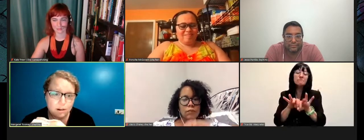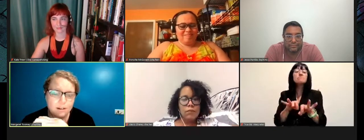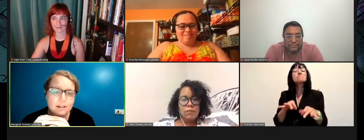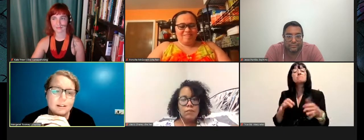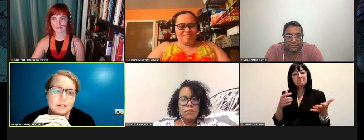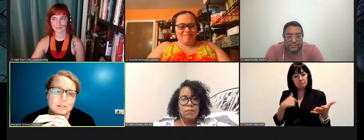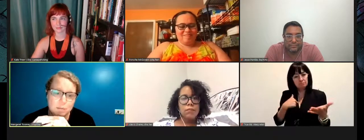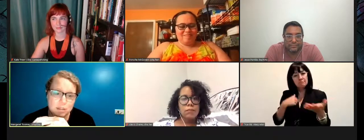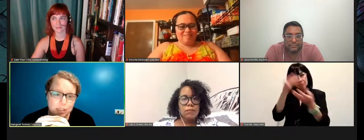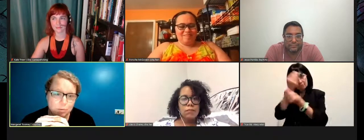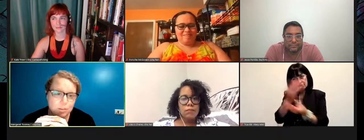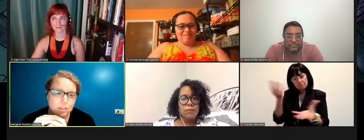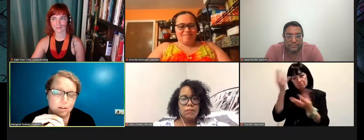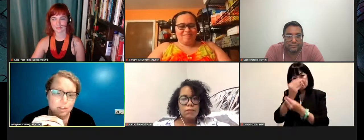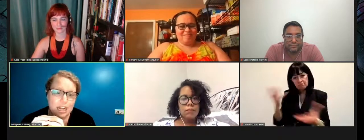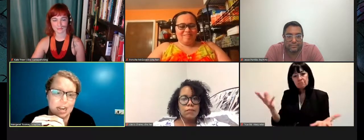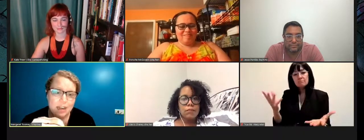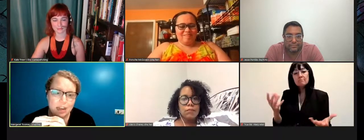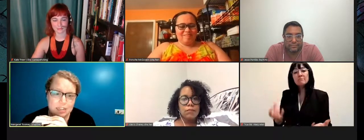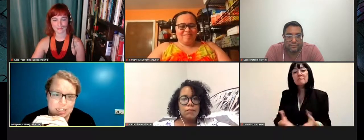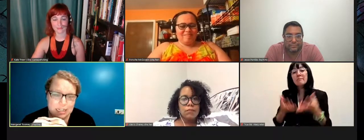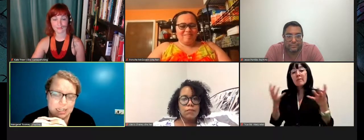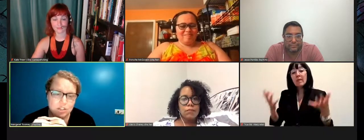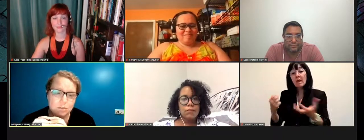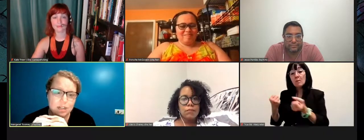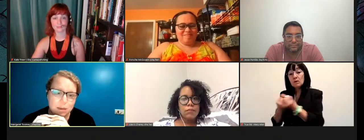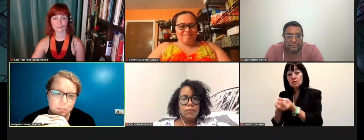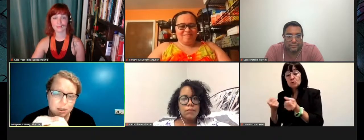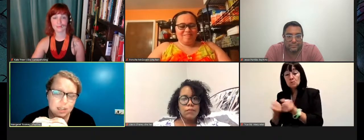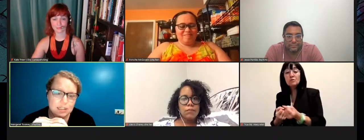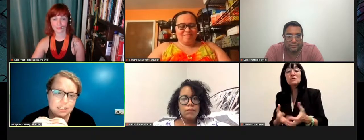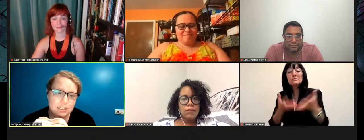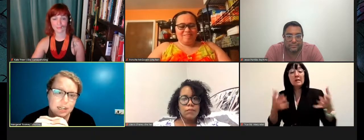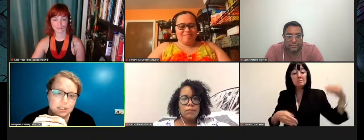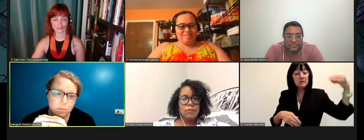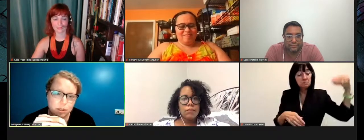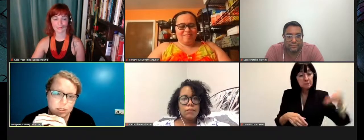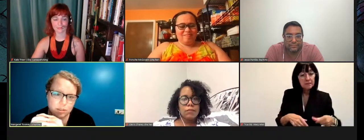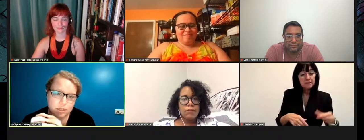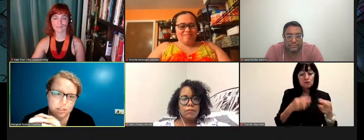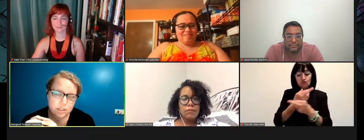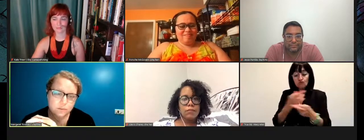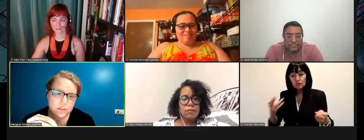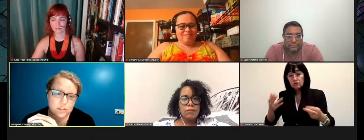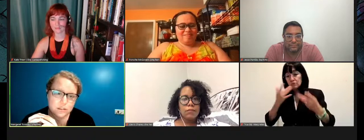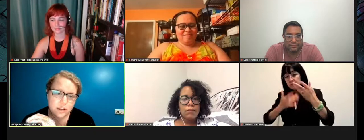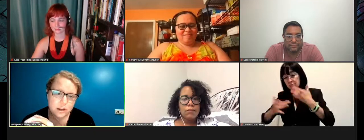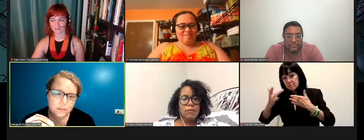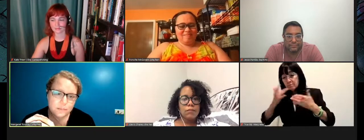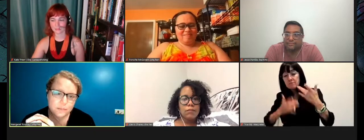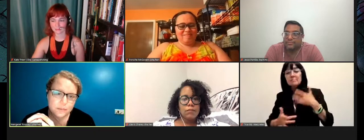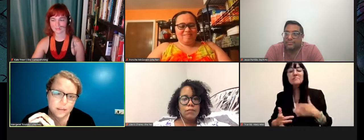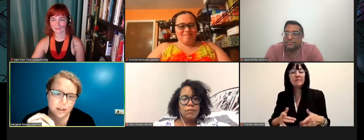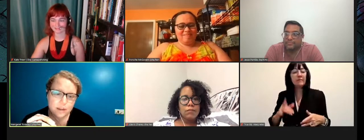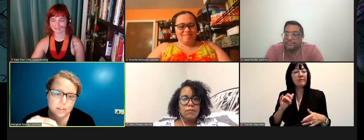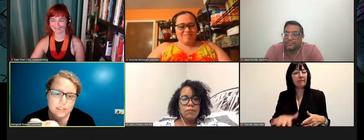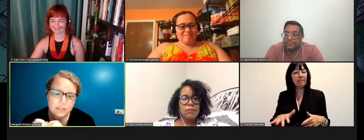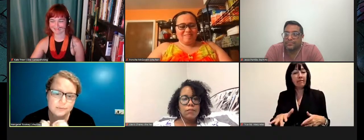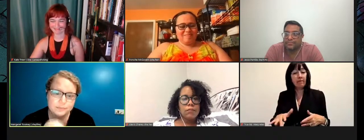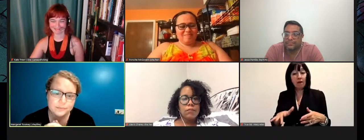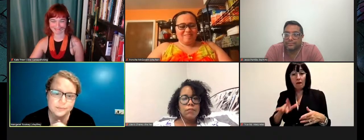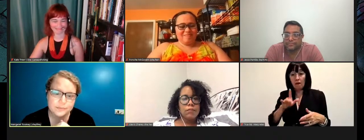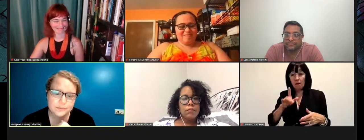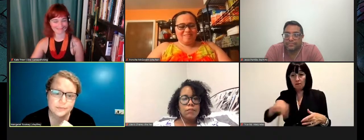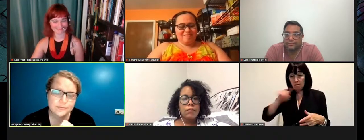or somebody like Portia going in and digging into it and bringing it to light, is what is going to shift the